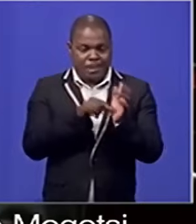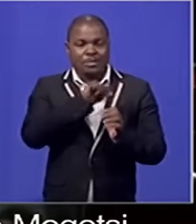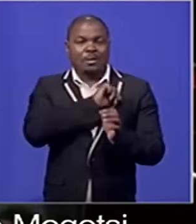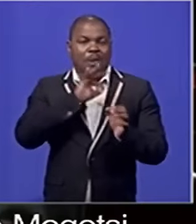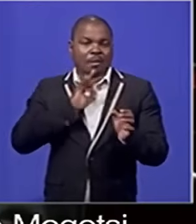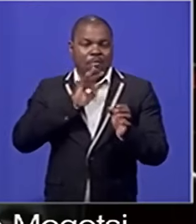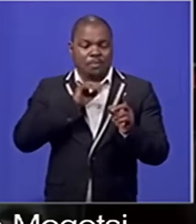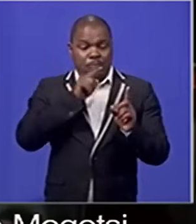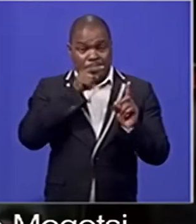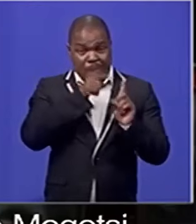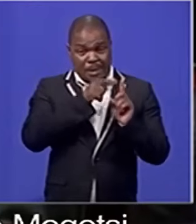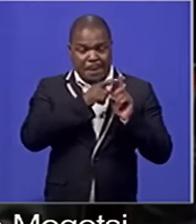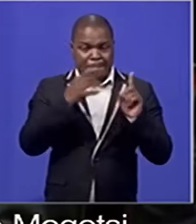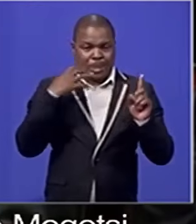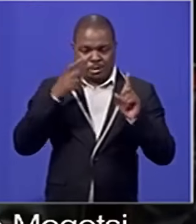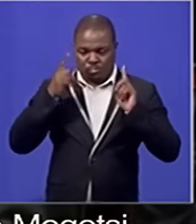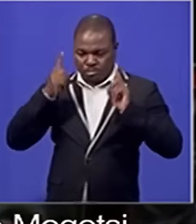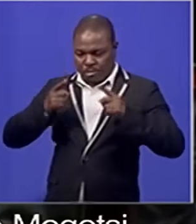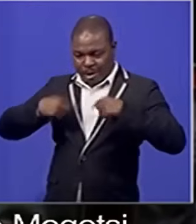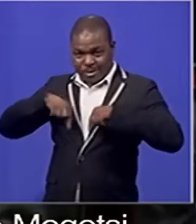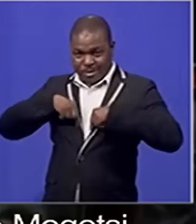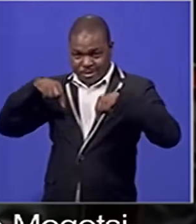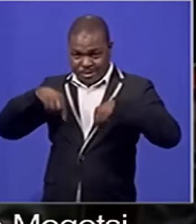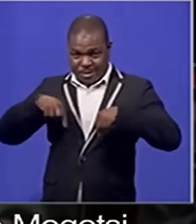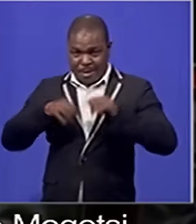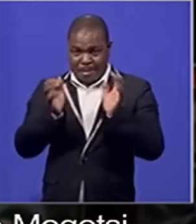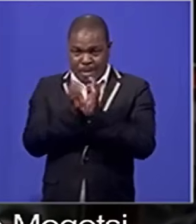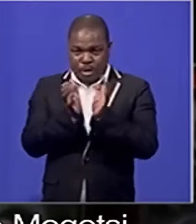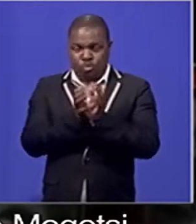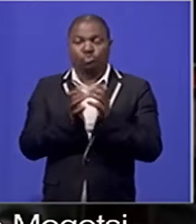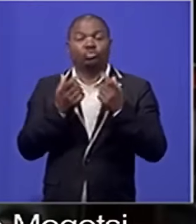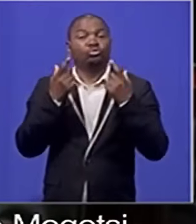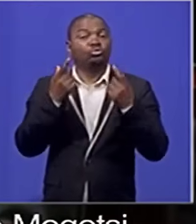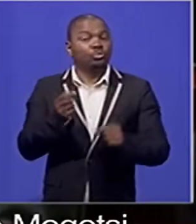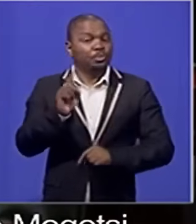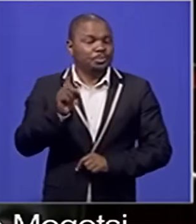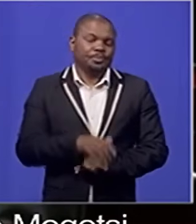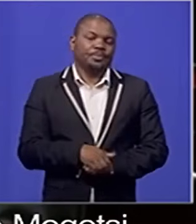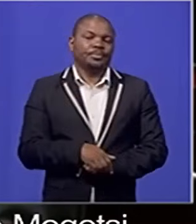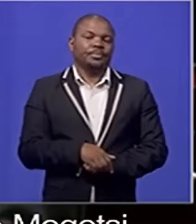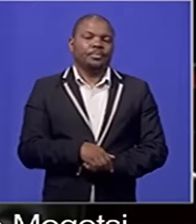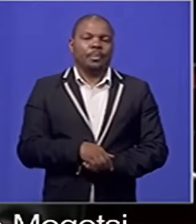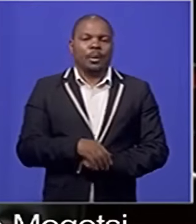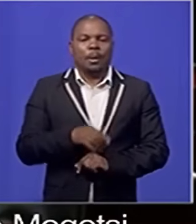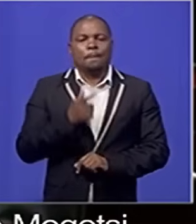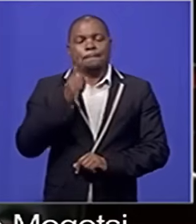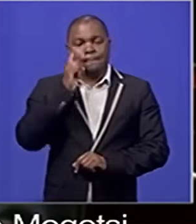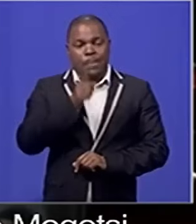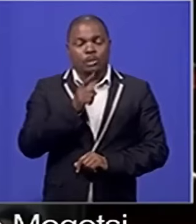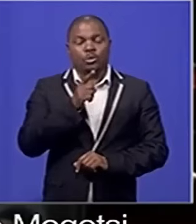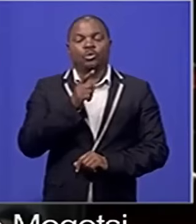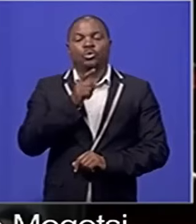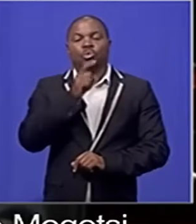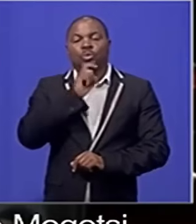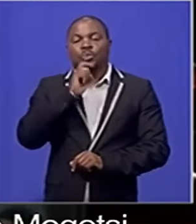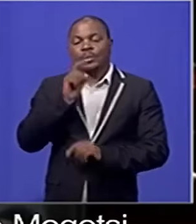he instructed us in the meeting to make, through the